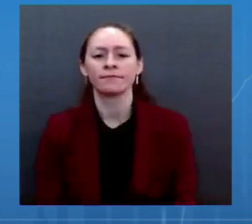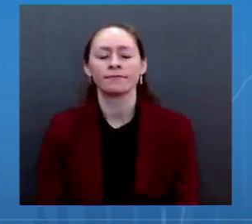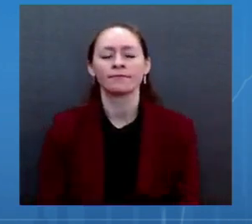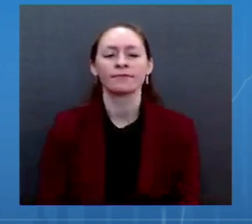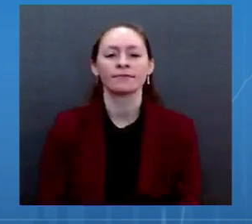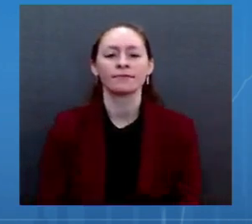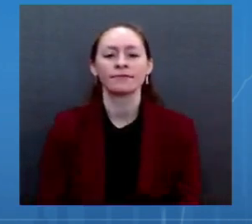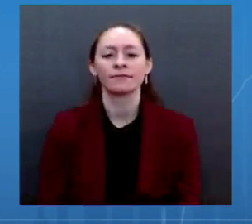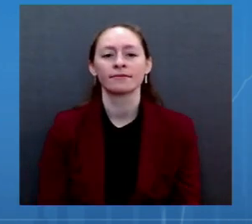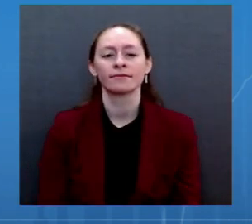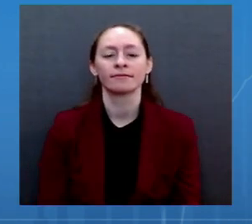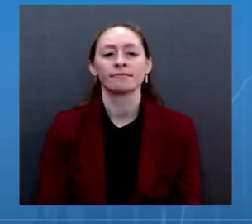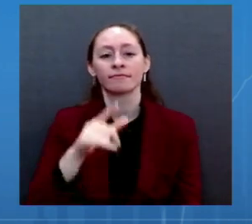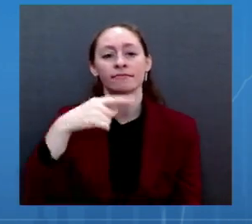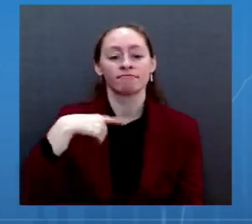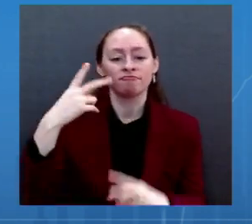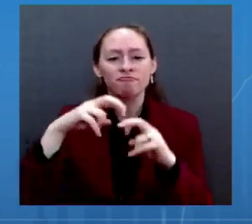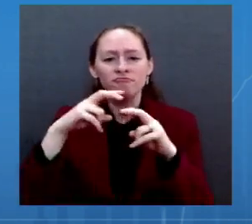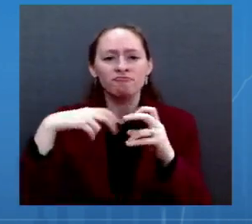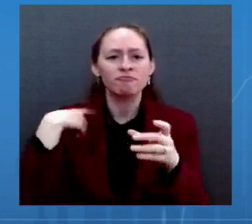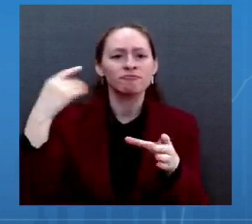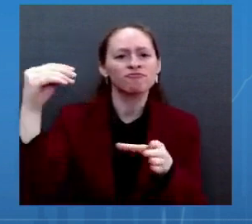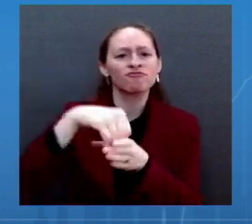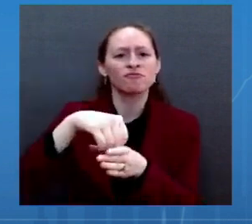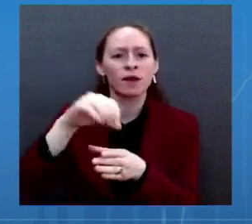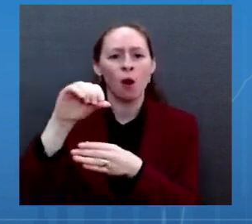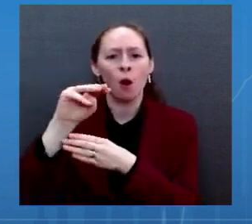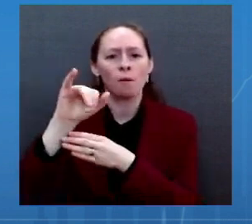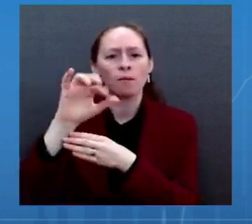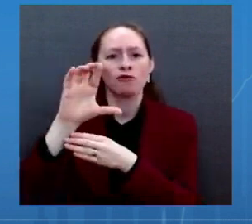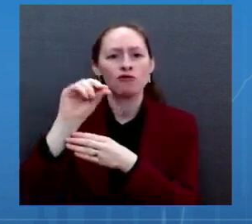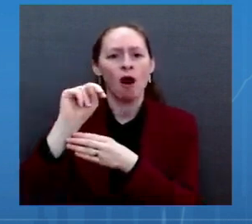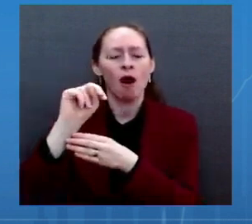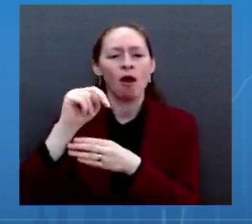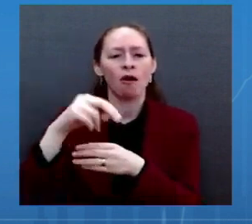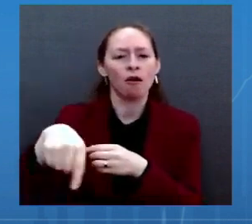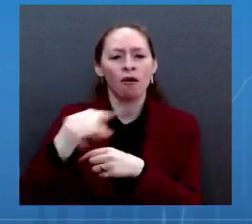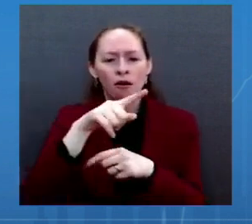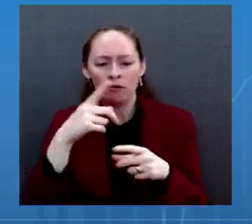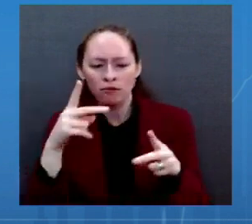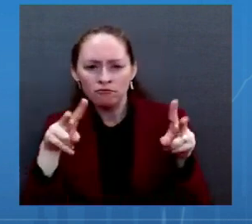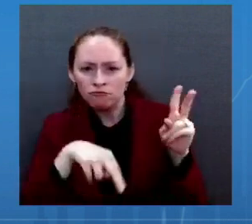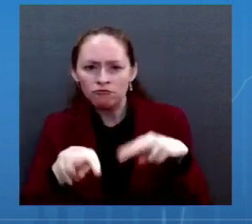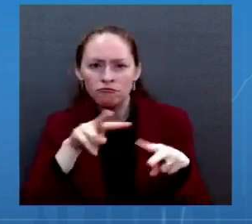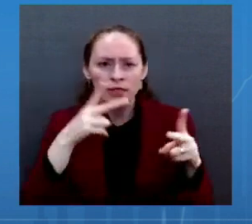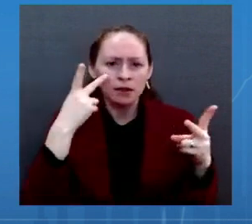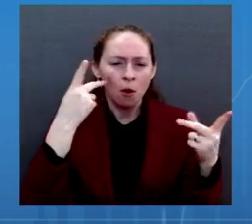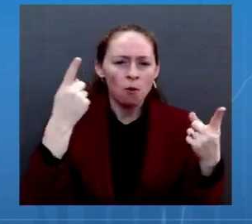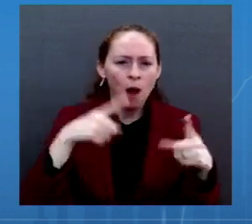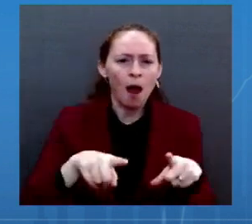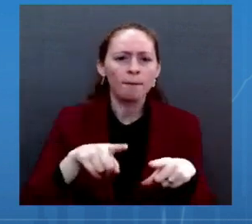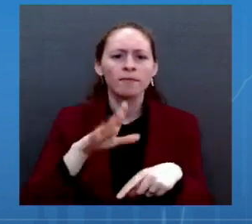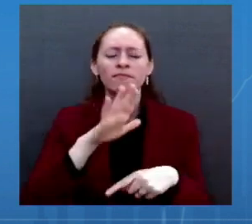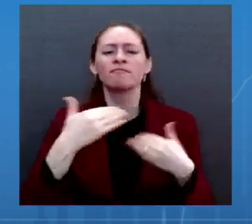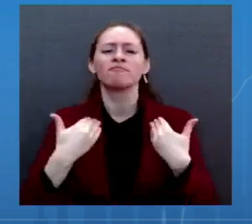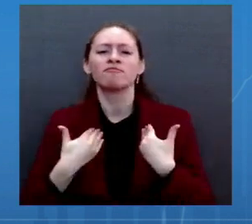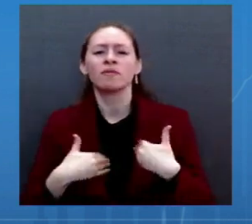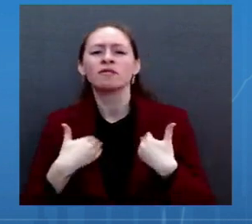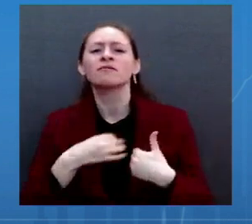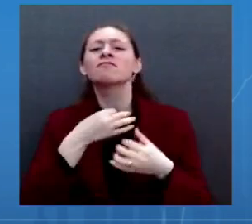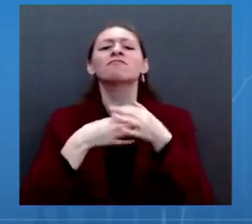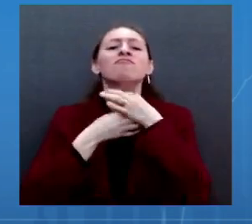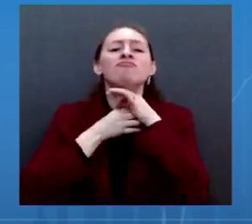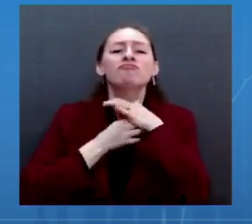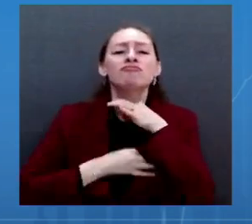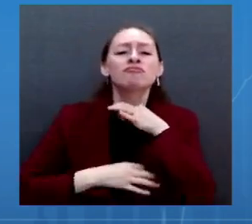in the lungs, which actually goes along with, doesn't prove, but goes along with the concept that you have a